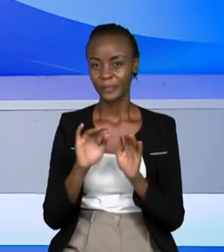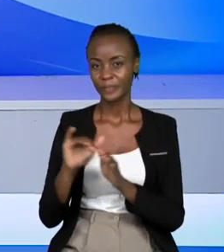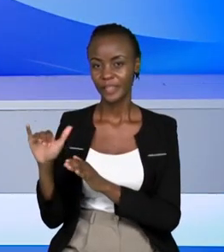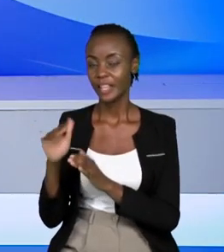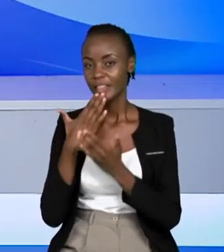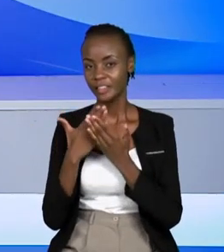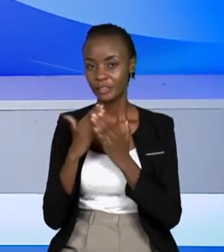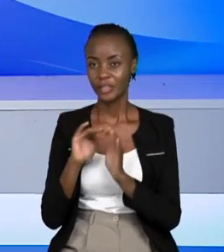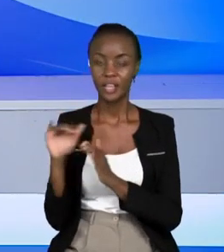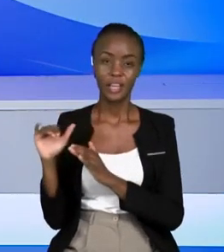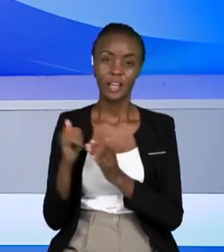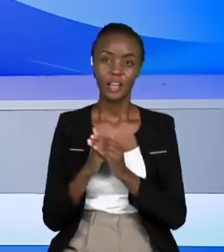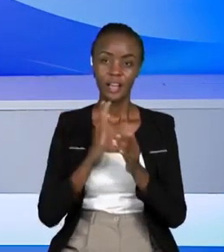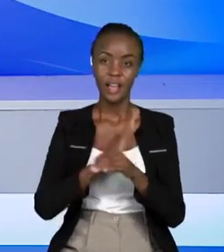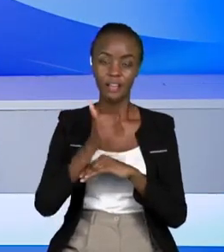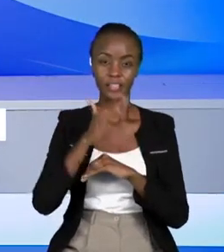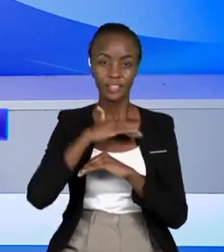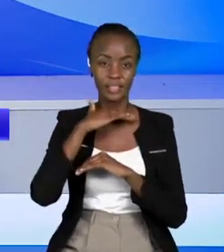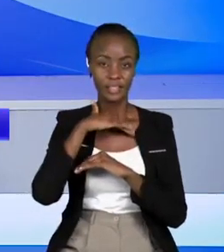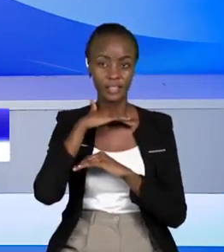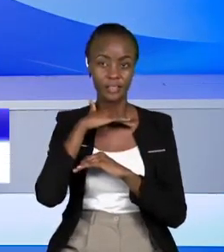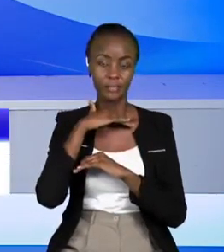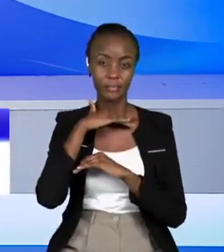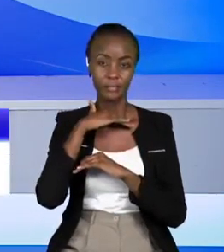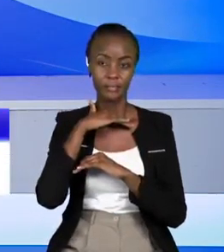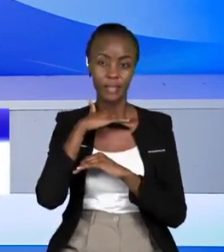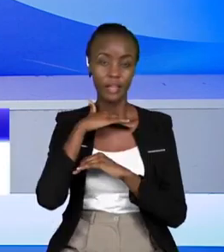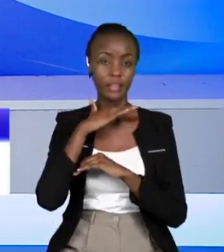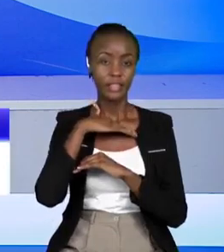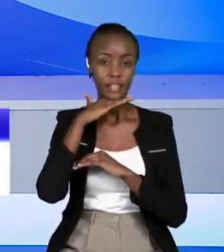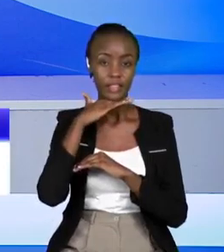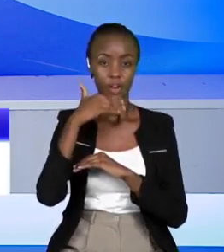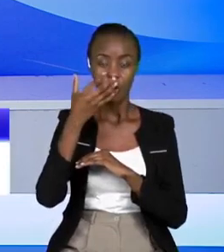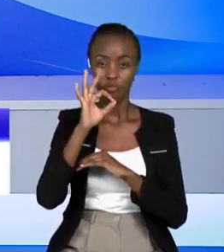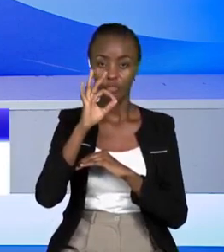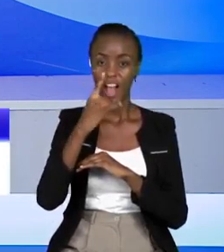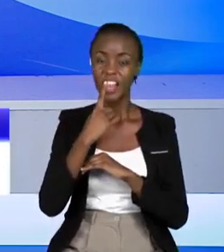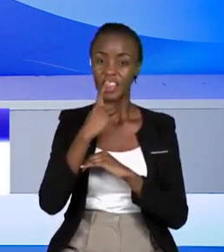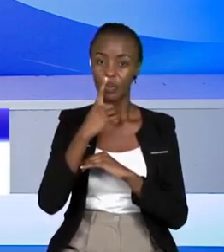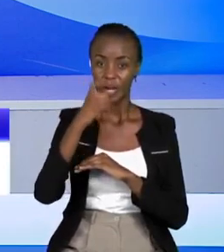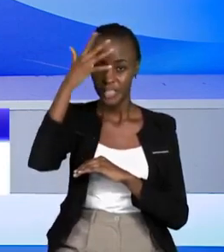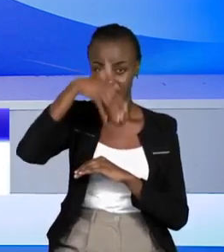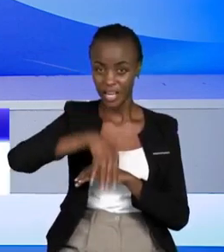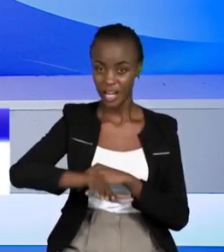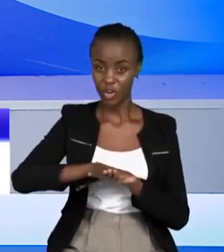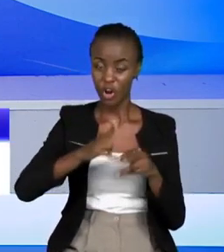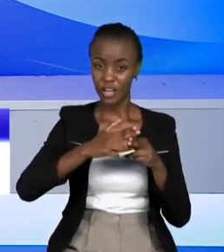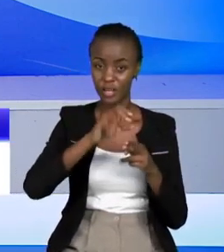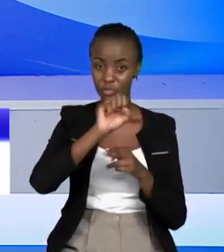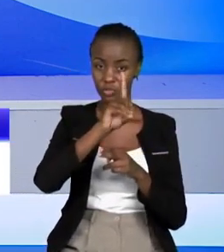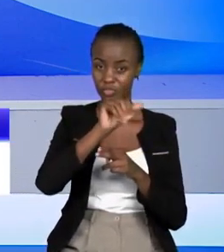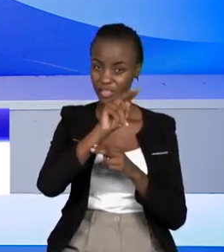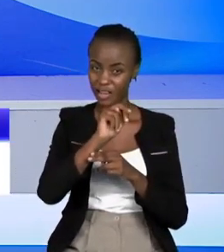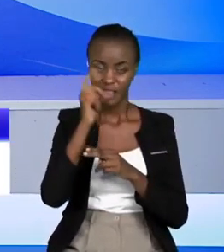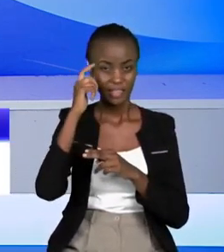After the demise of Sudan, which is the last male white rhino in 2018, the future of the northern white rhino looked